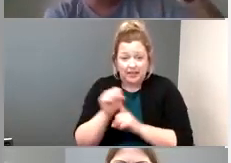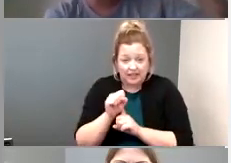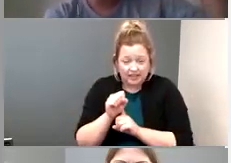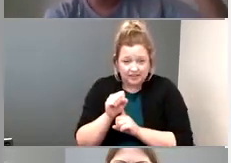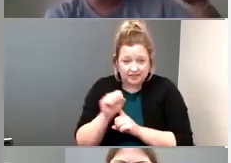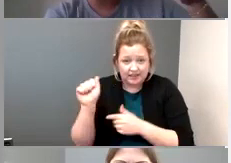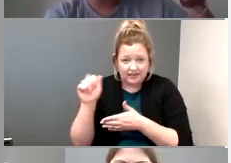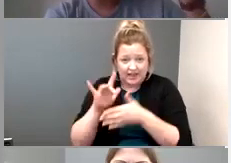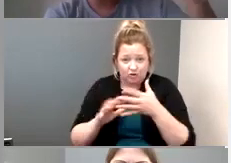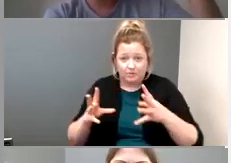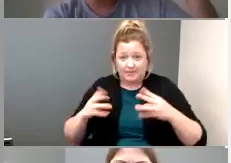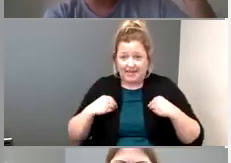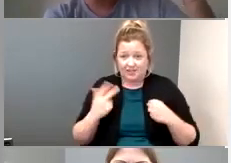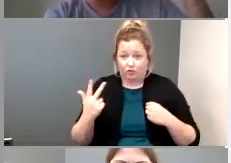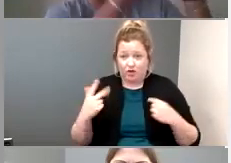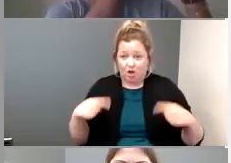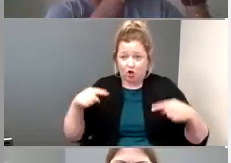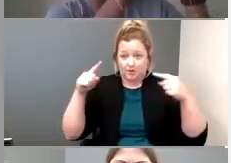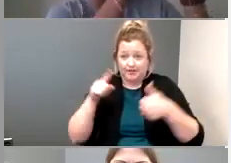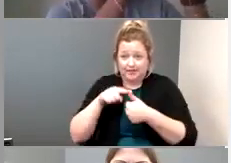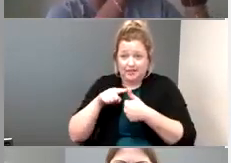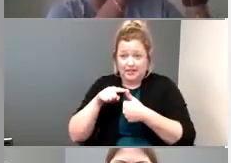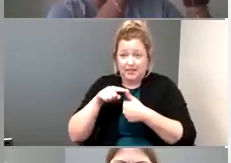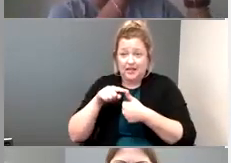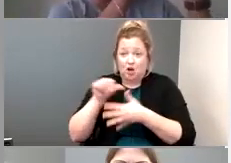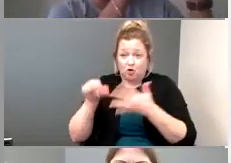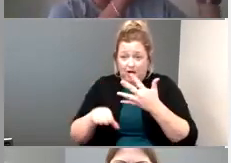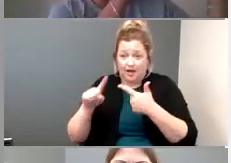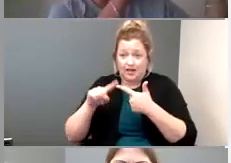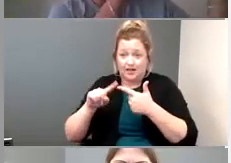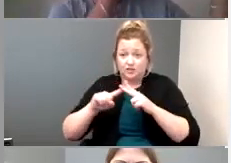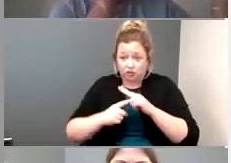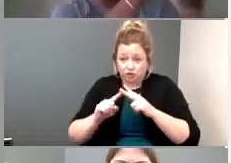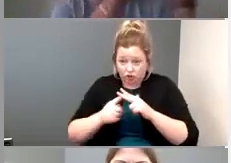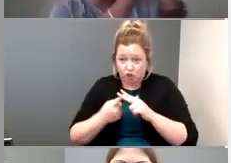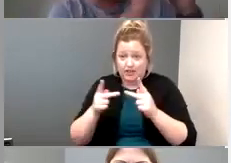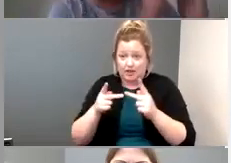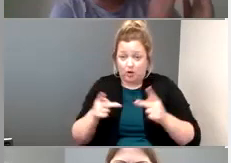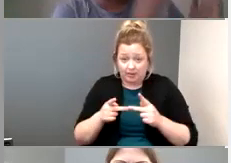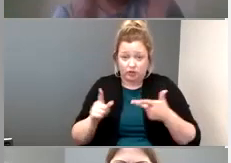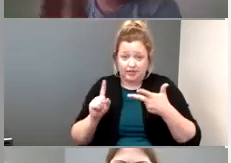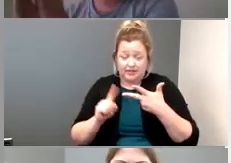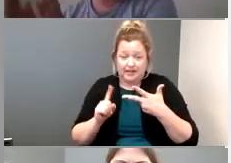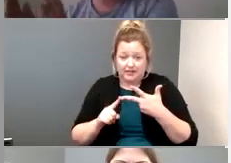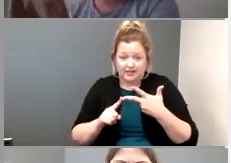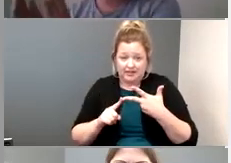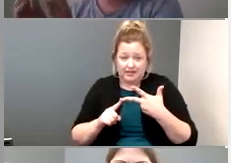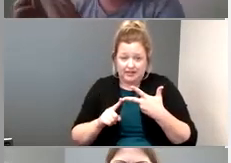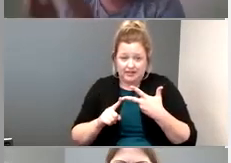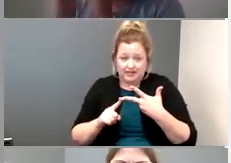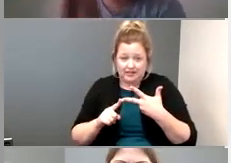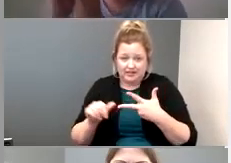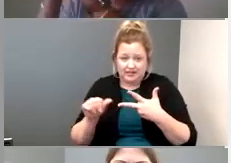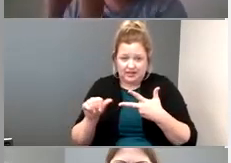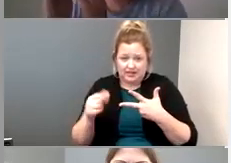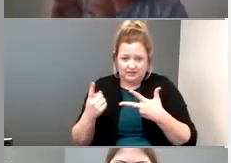three arguments: the array, the starting location, and the end location of your array. Because essentially we are going to break it down into smaller and smaller